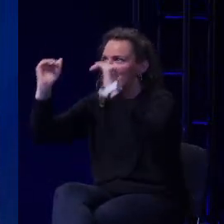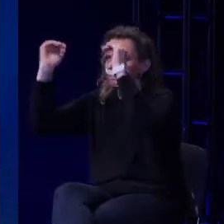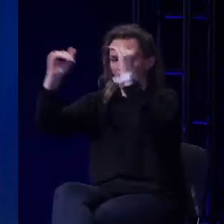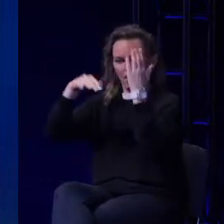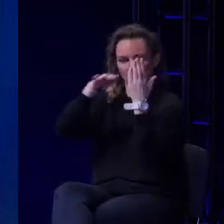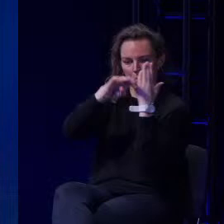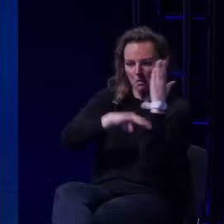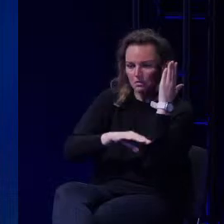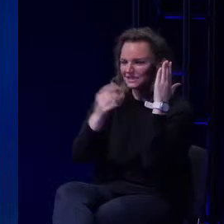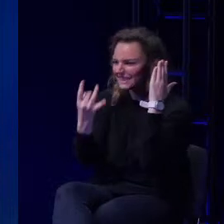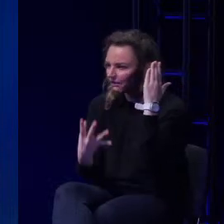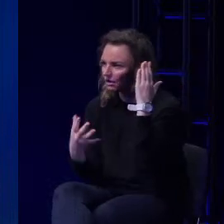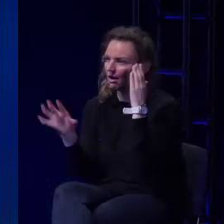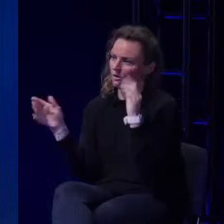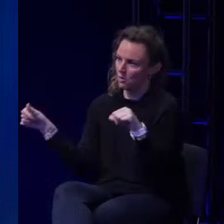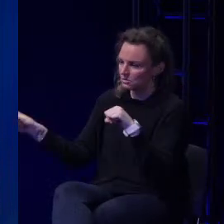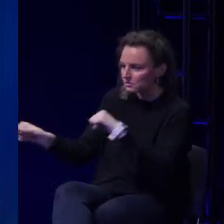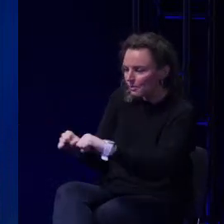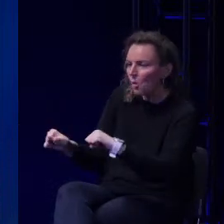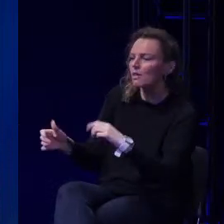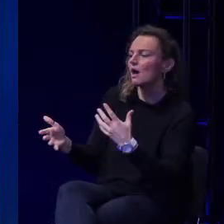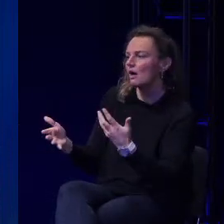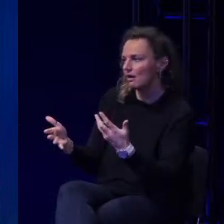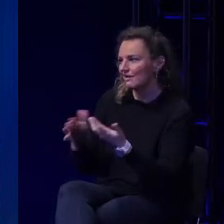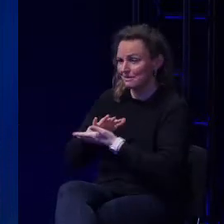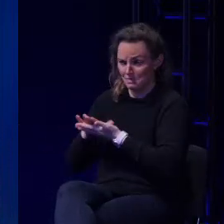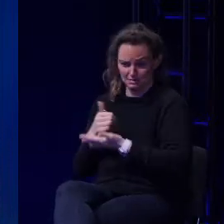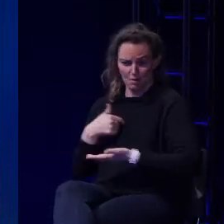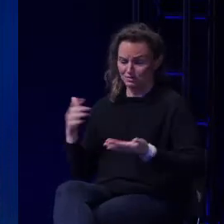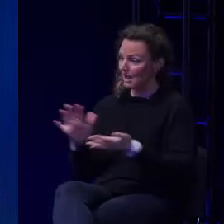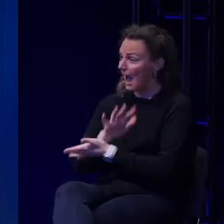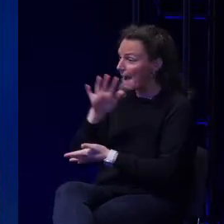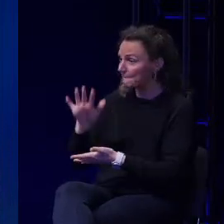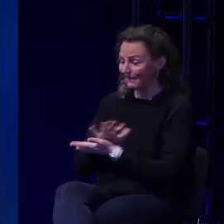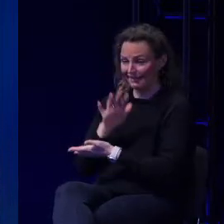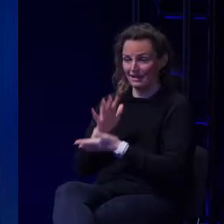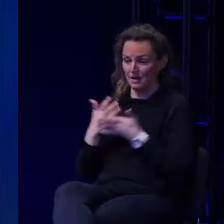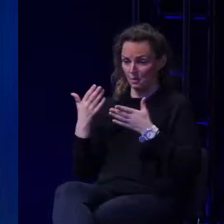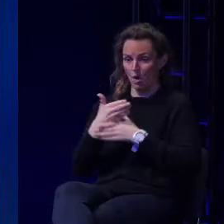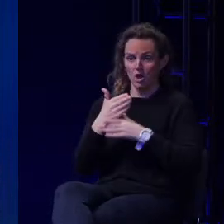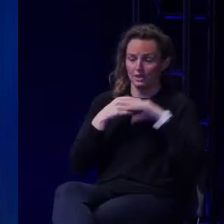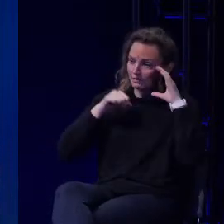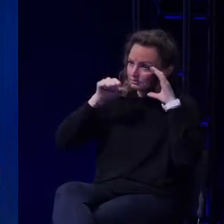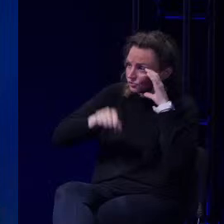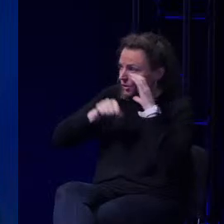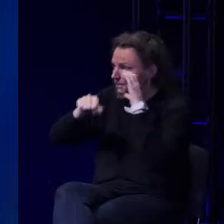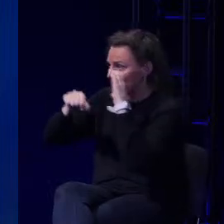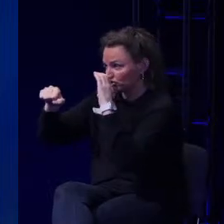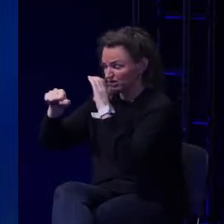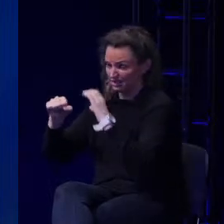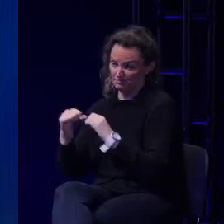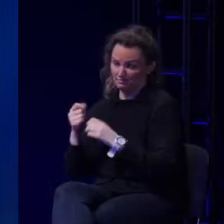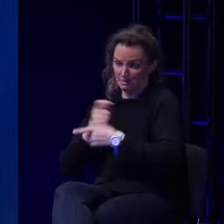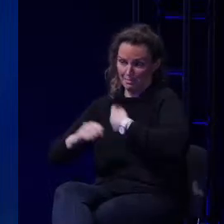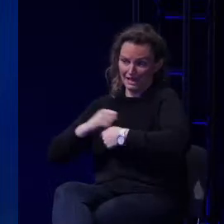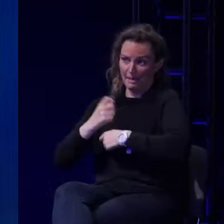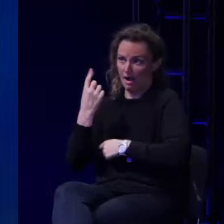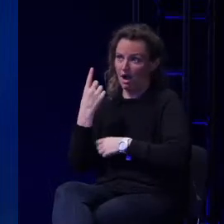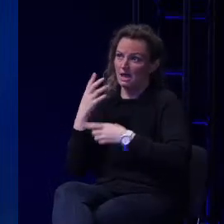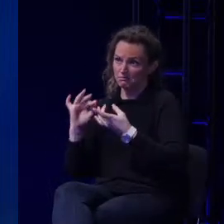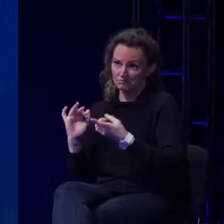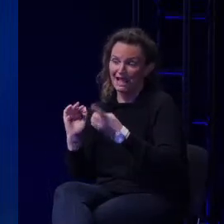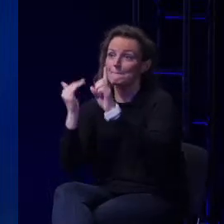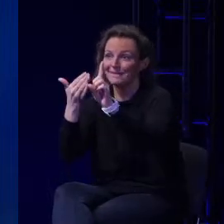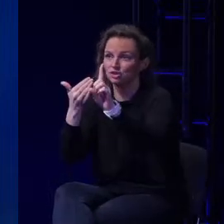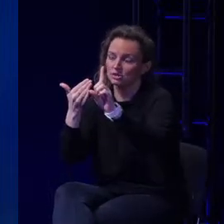pieces. So I was completely happy doing documentaries. In fact, my only ambition was to keep doing documentaries till it kind